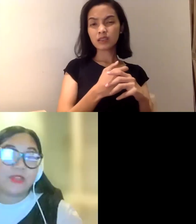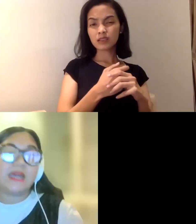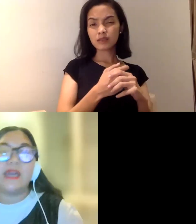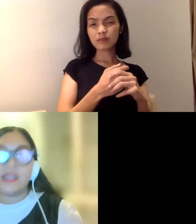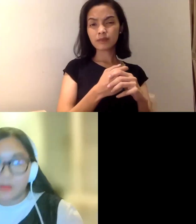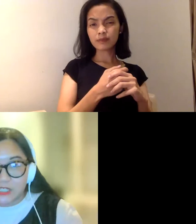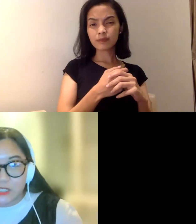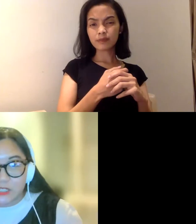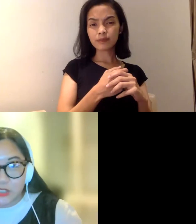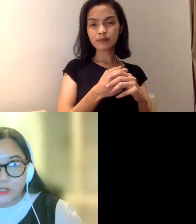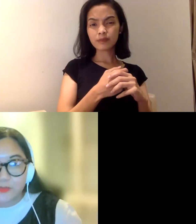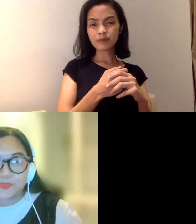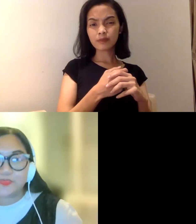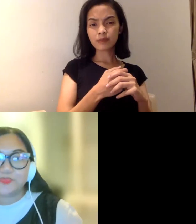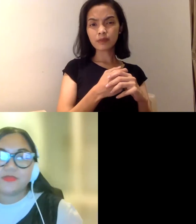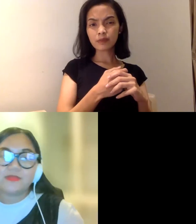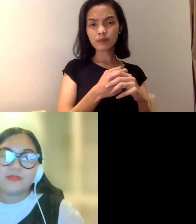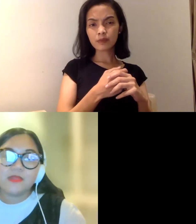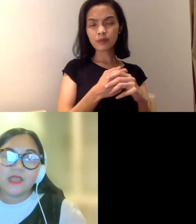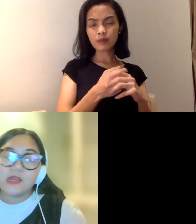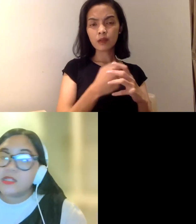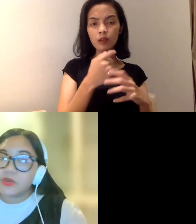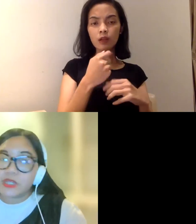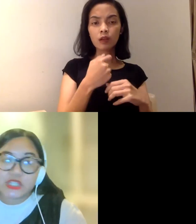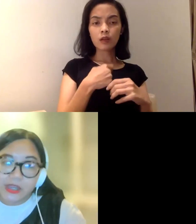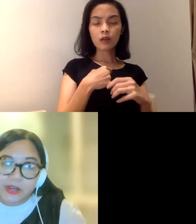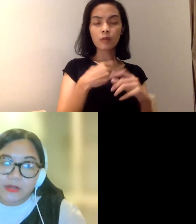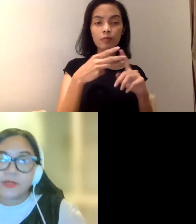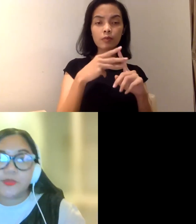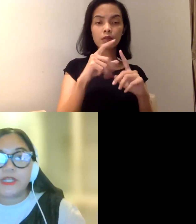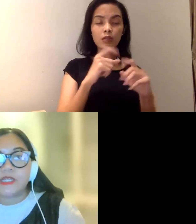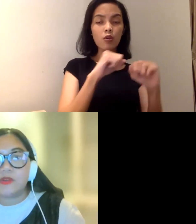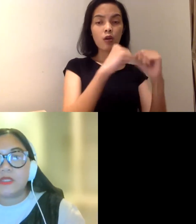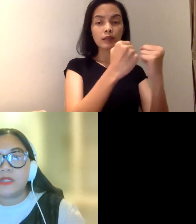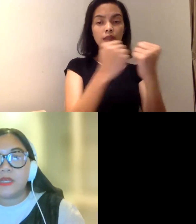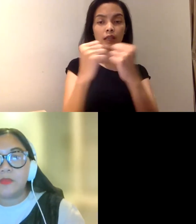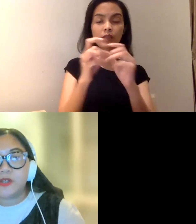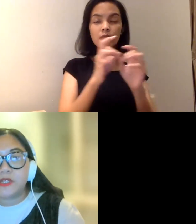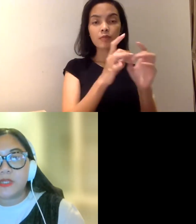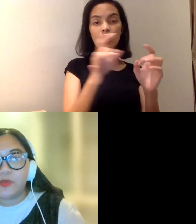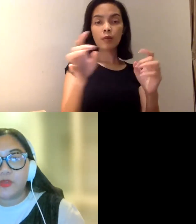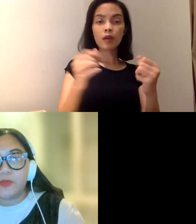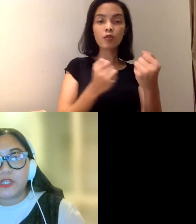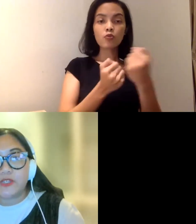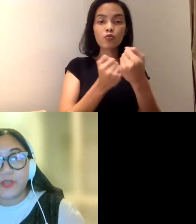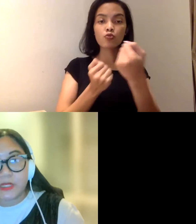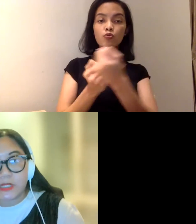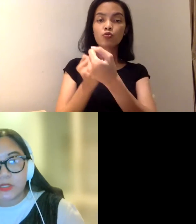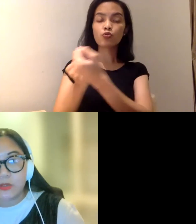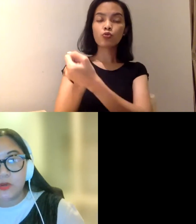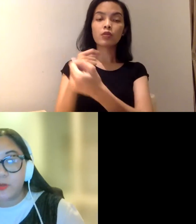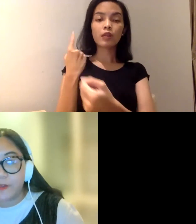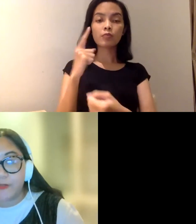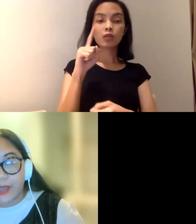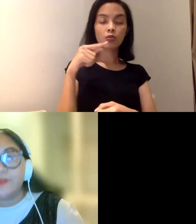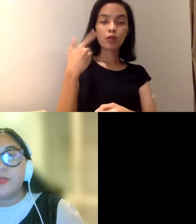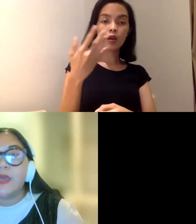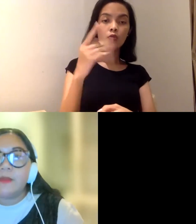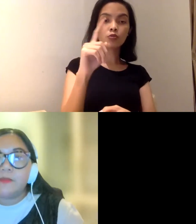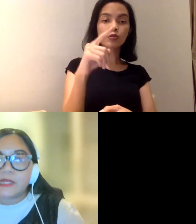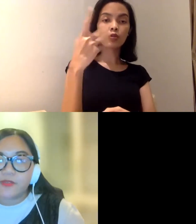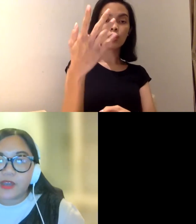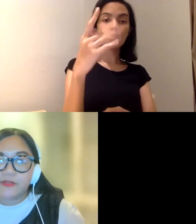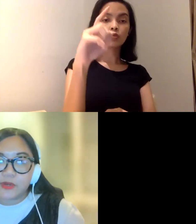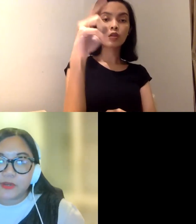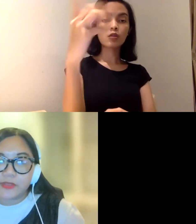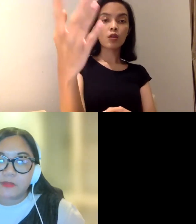film and animation industry. So each year, the British Council, in partnership with the British Film Institute, or BFI,